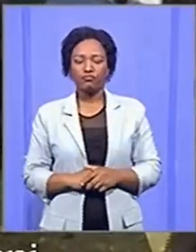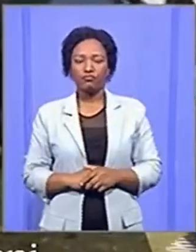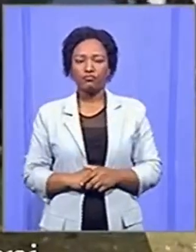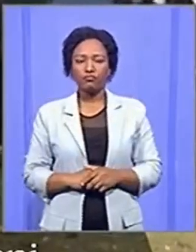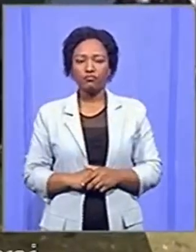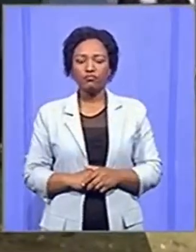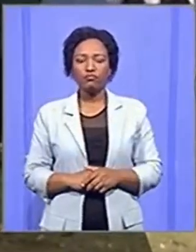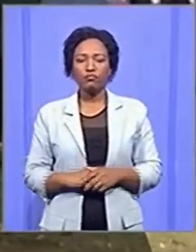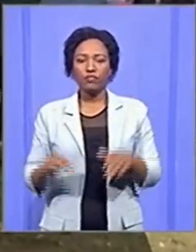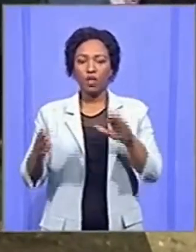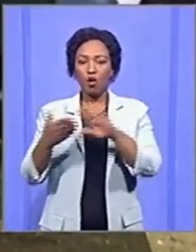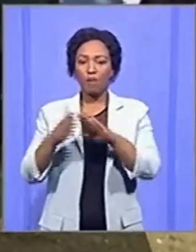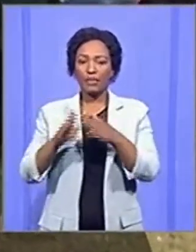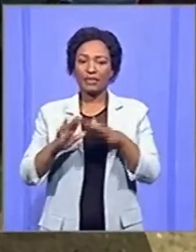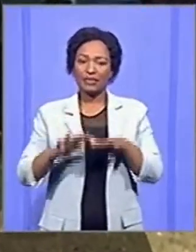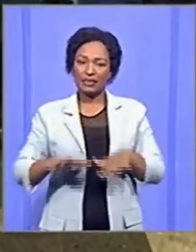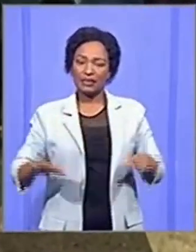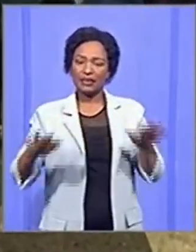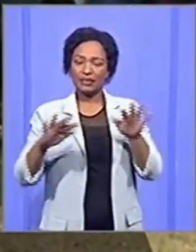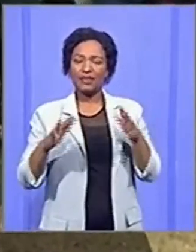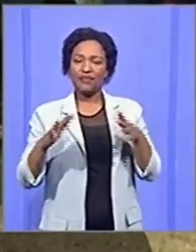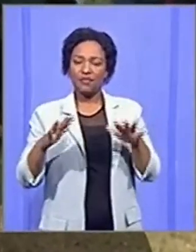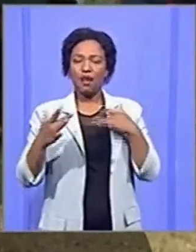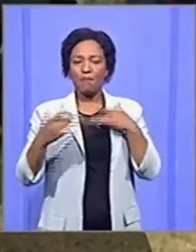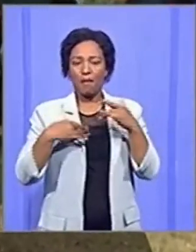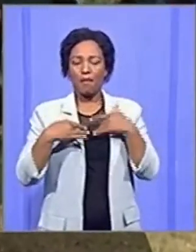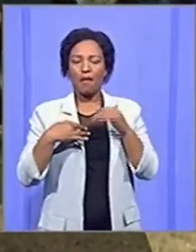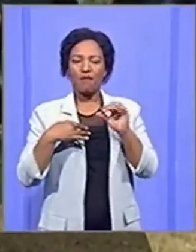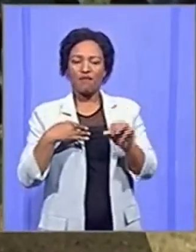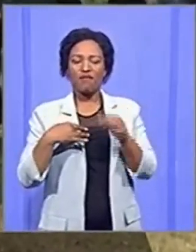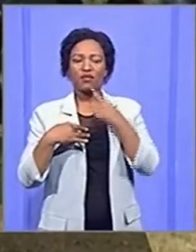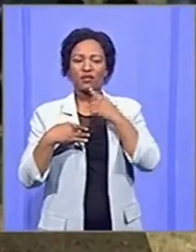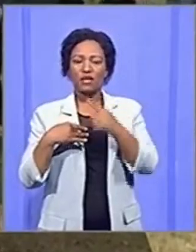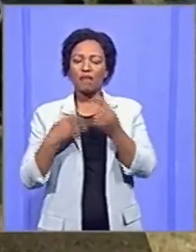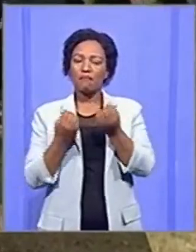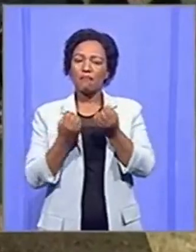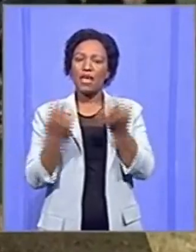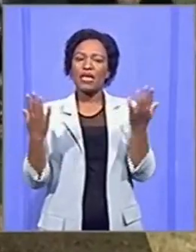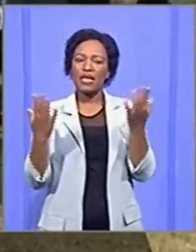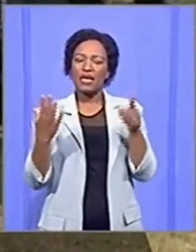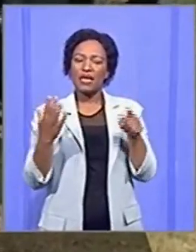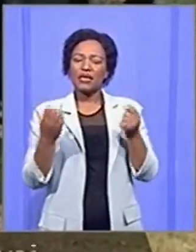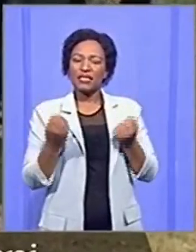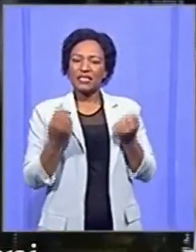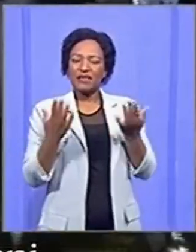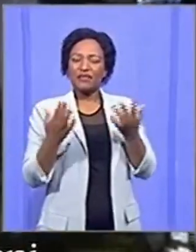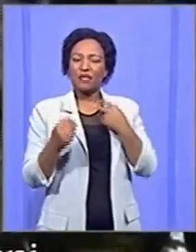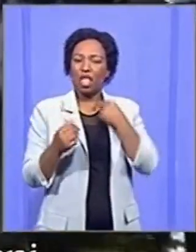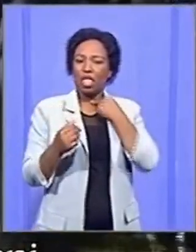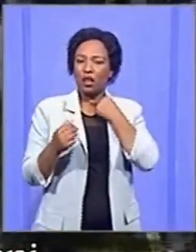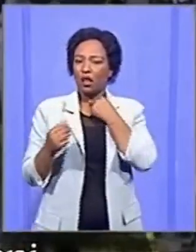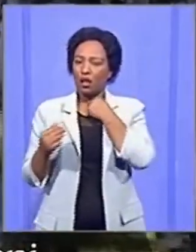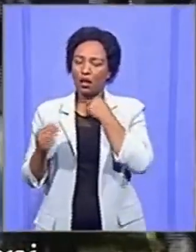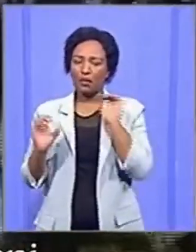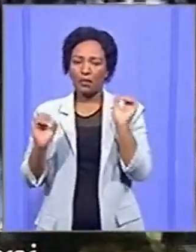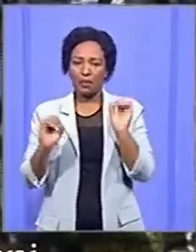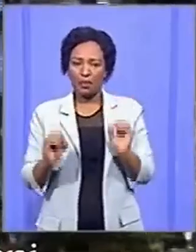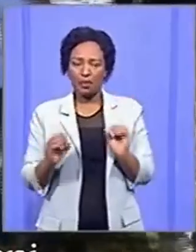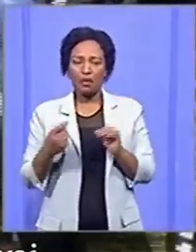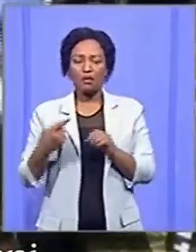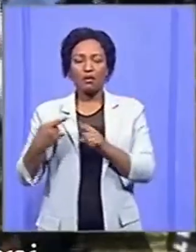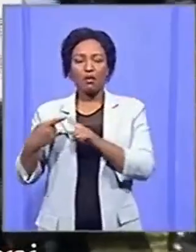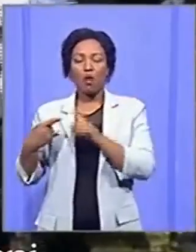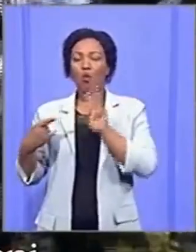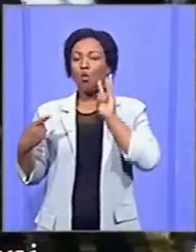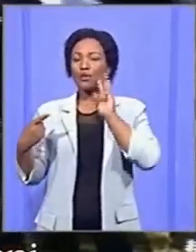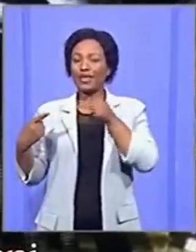Baagi bano ba tšhakgetse ba bega fa go na le dikgwetlho di le mmalwa tsa thebolelo ya ditirelo kwa kgaolong ya bone mme metsi ke